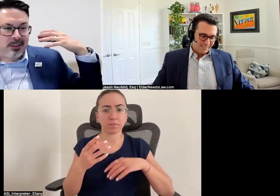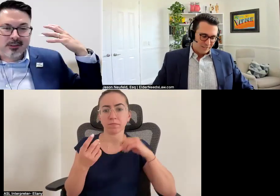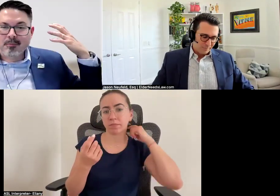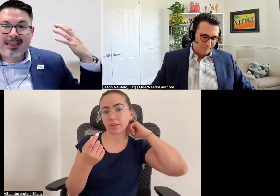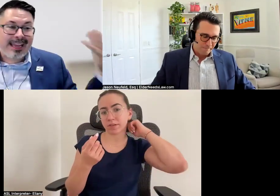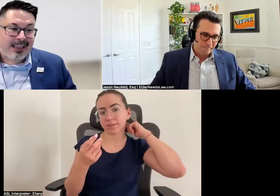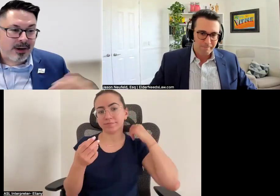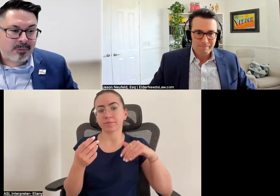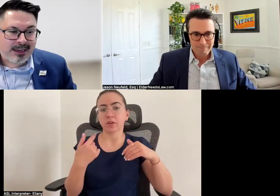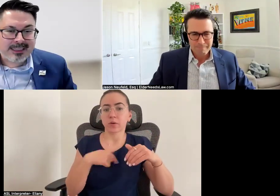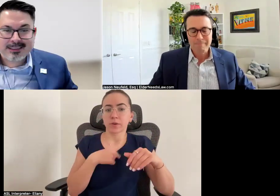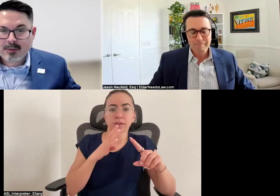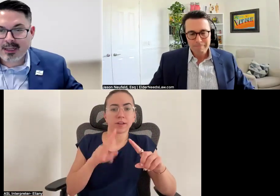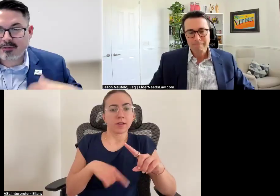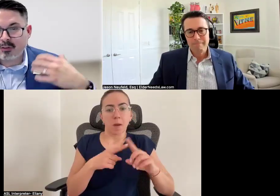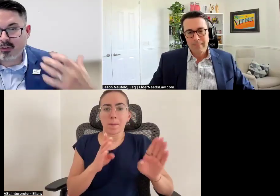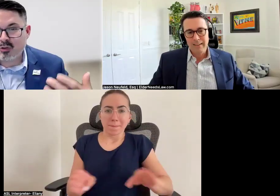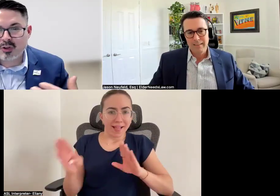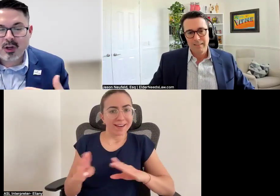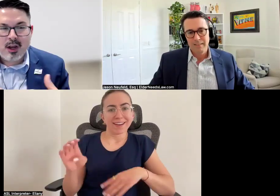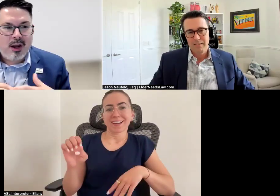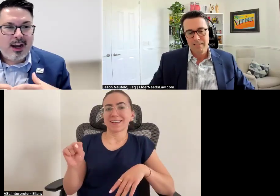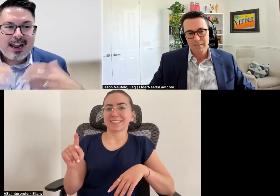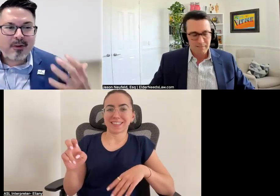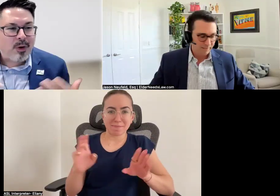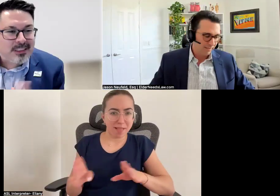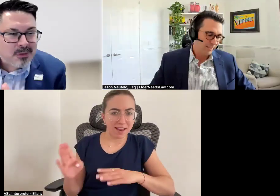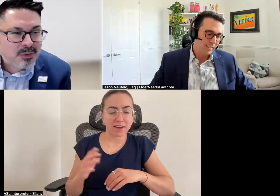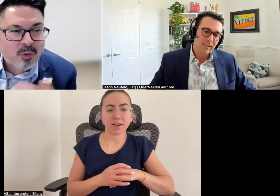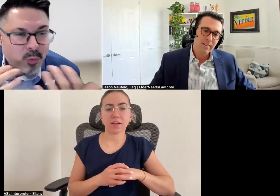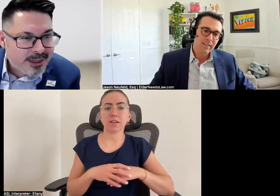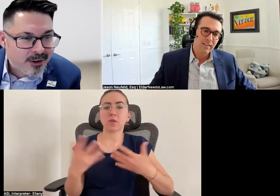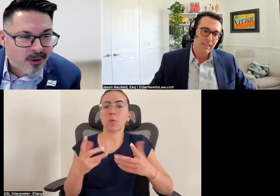about just planning, right? Planning, estate planning for the yeah, future. High level, what's the